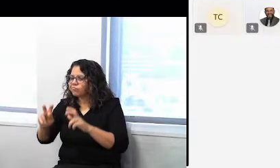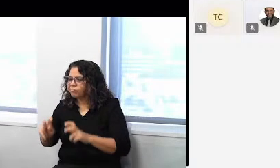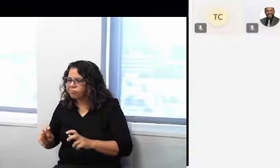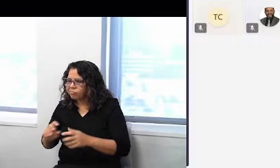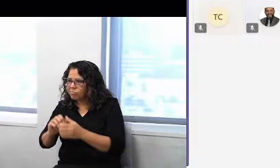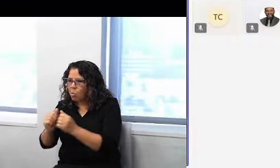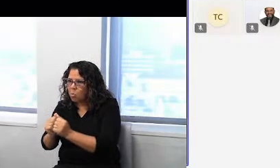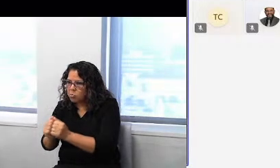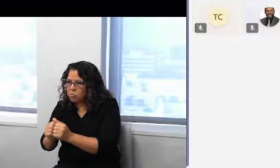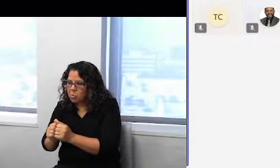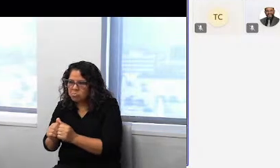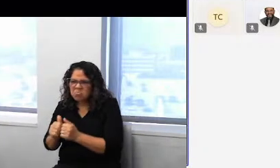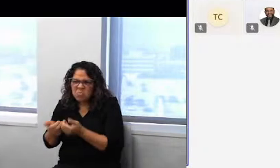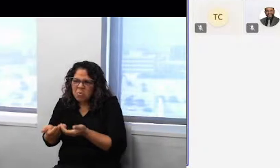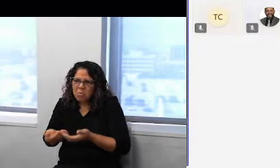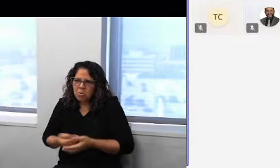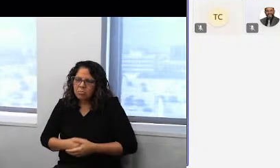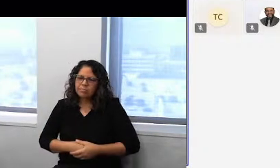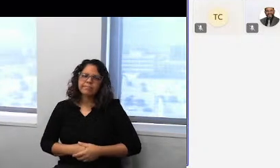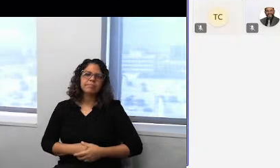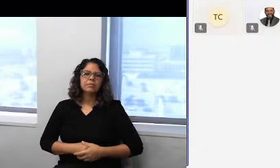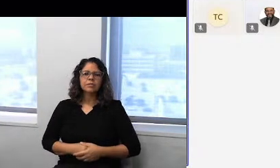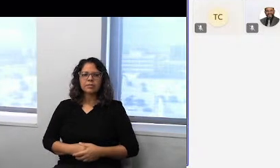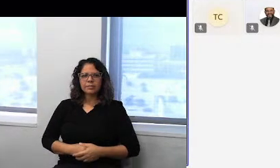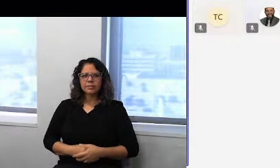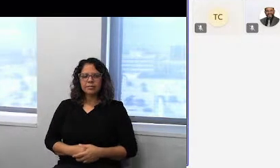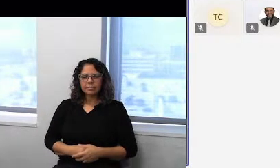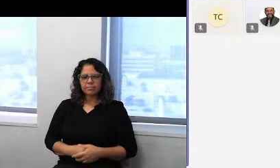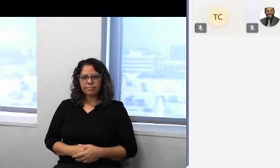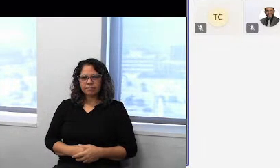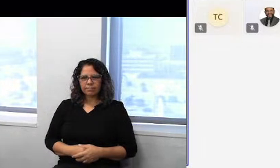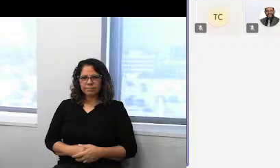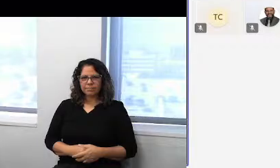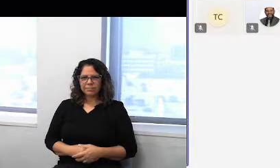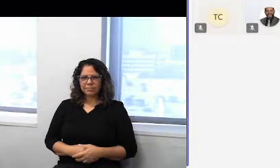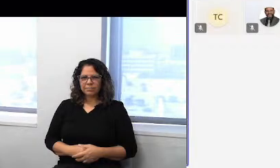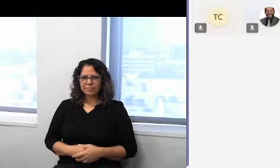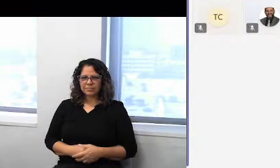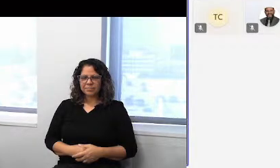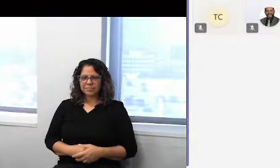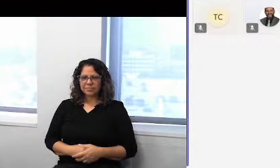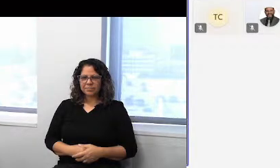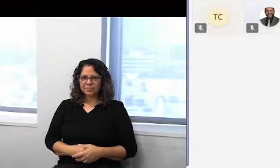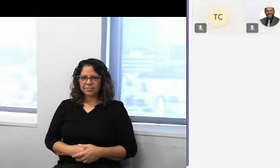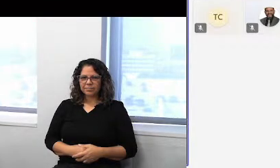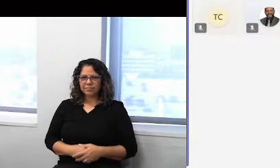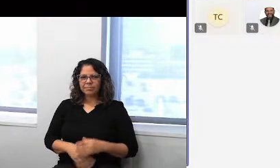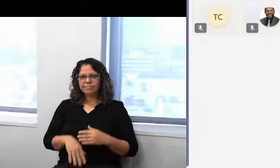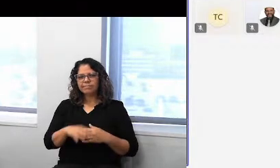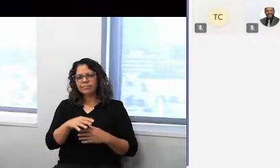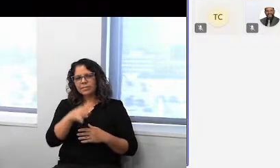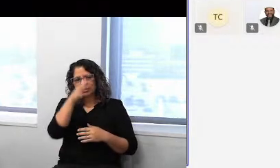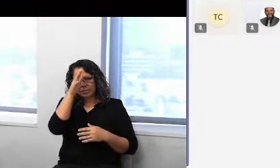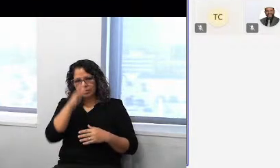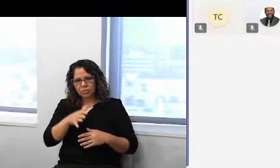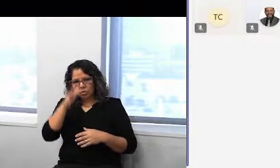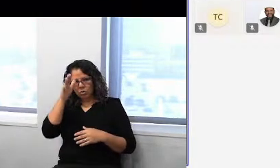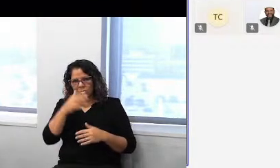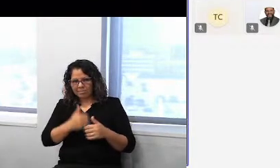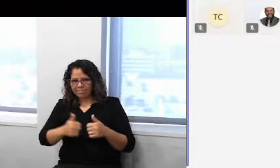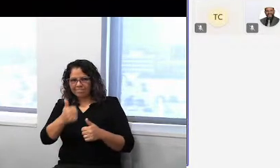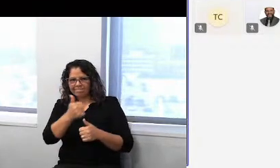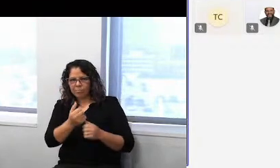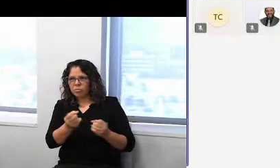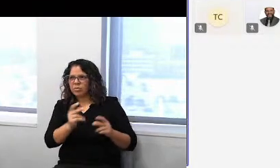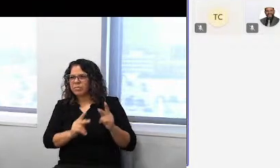So the gentleman to your right, I'm sorry. Mr. Schiffman. Mr. There's a Schiffman. lot of people here. Thank you, Mr. Shipman.